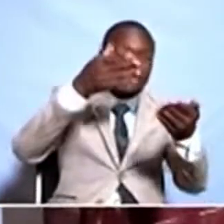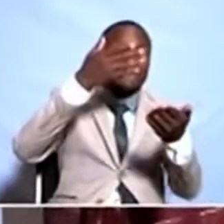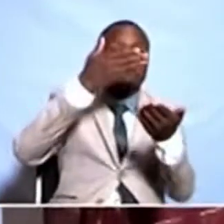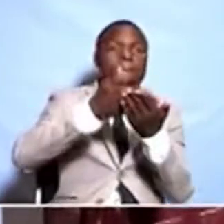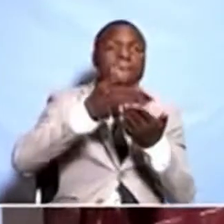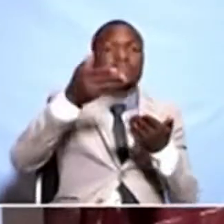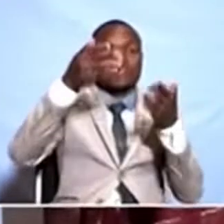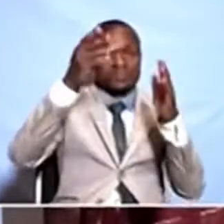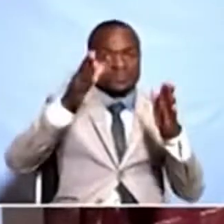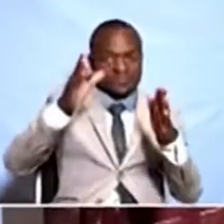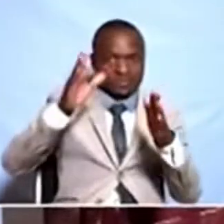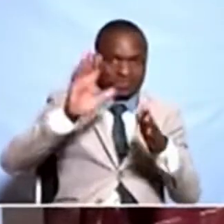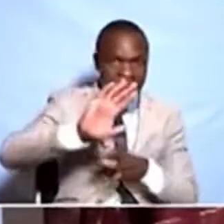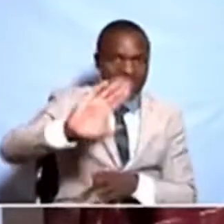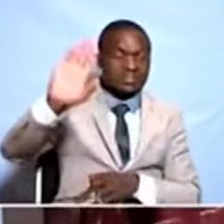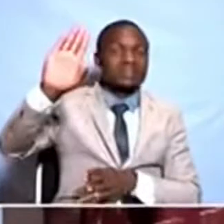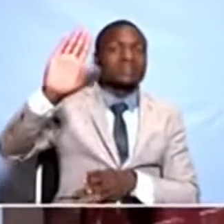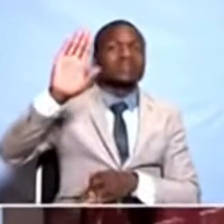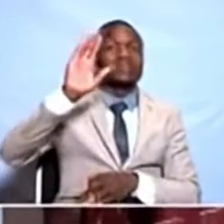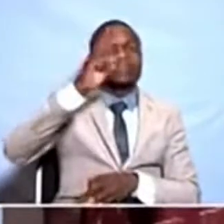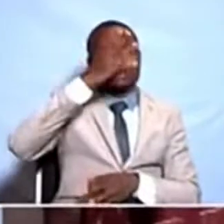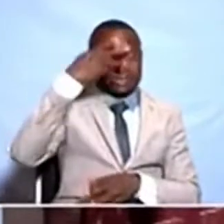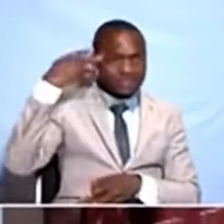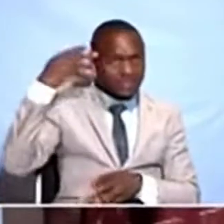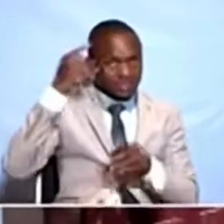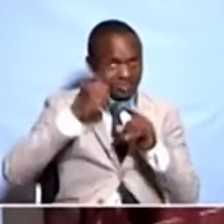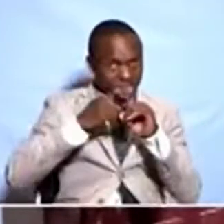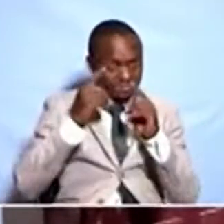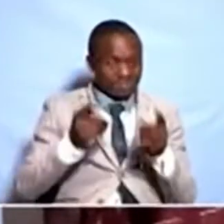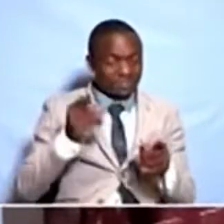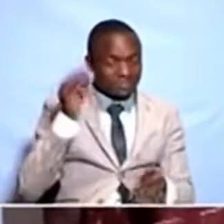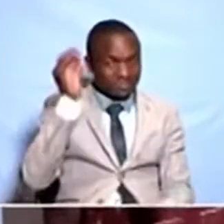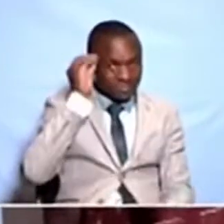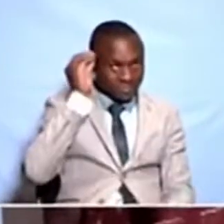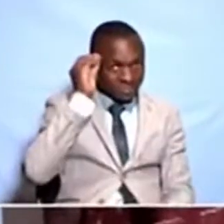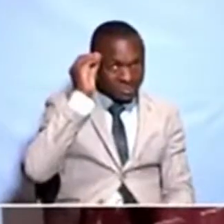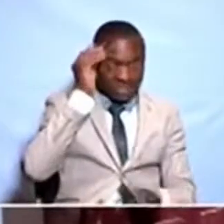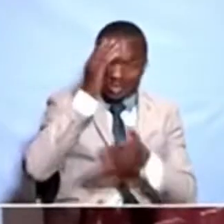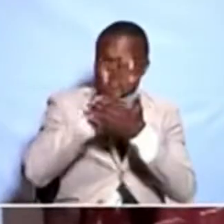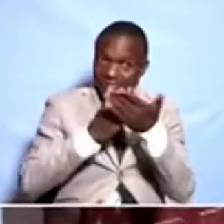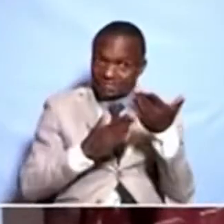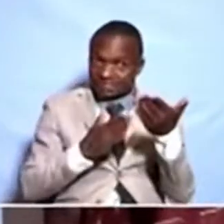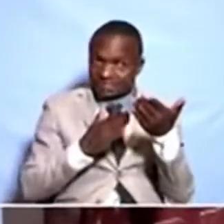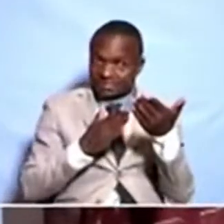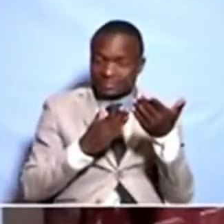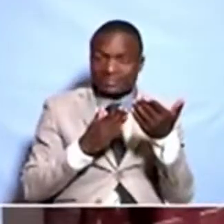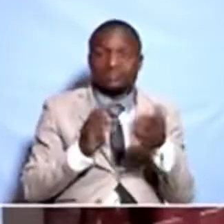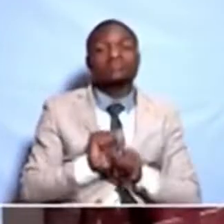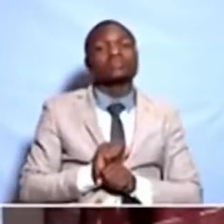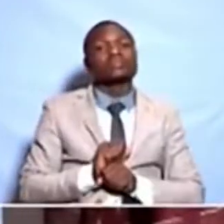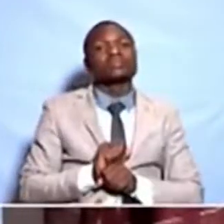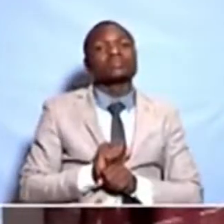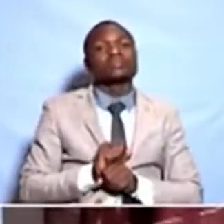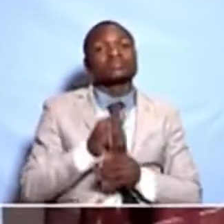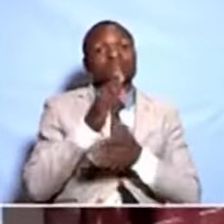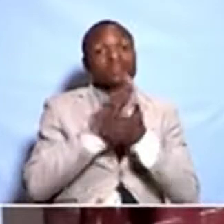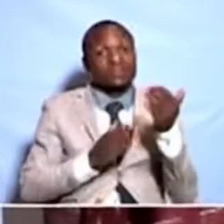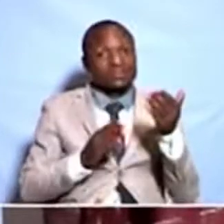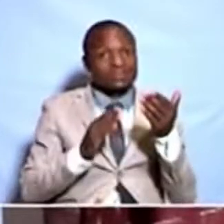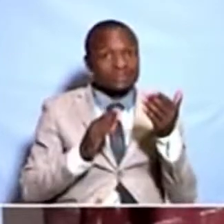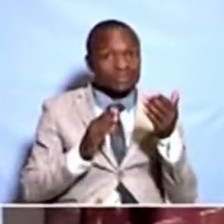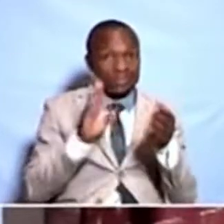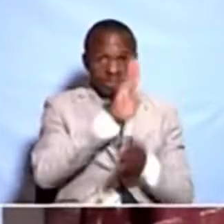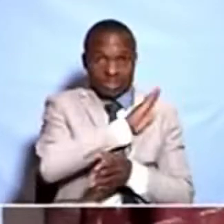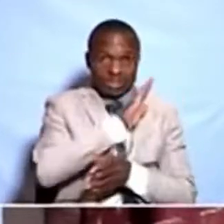his NRC. But of course, we are mindful that there are certain, corporate body,